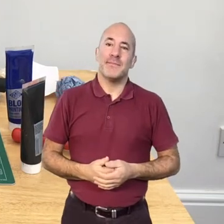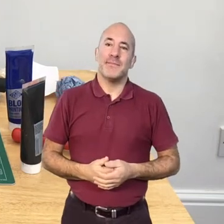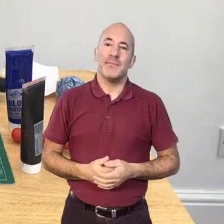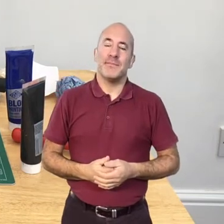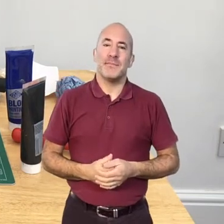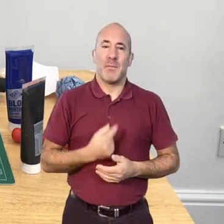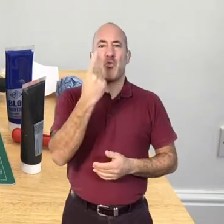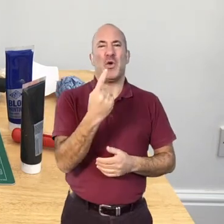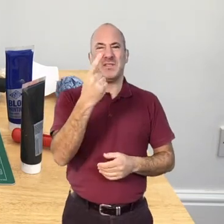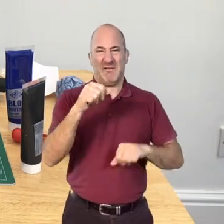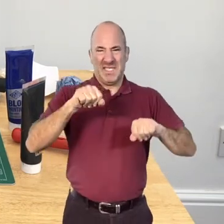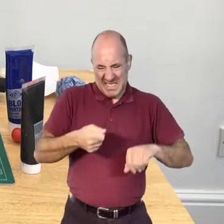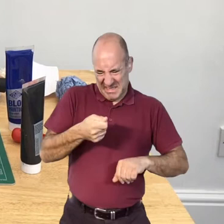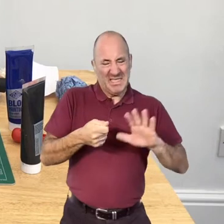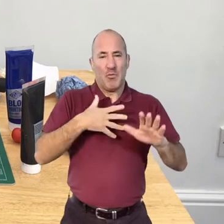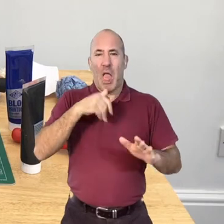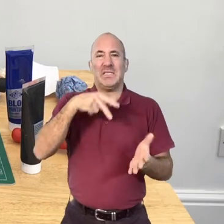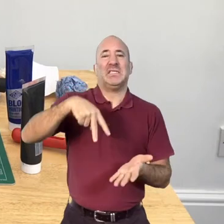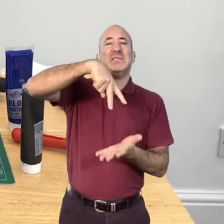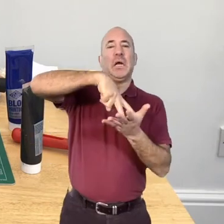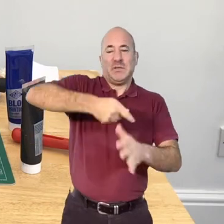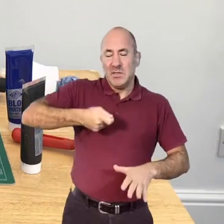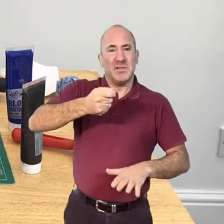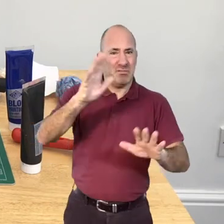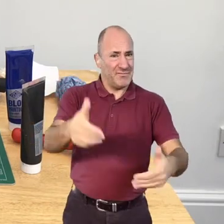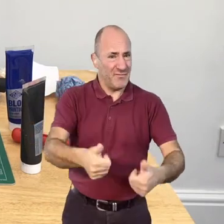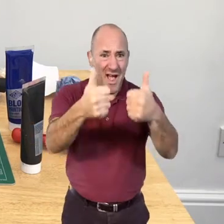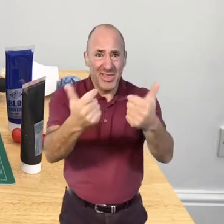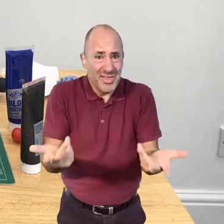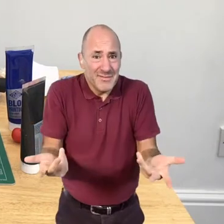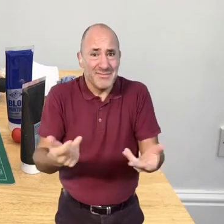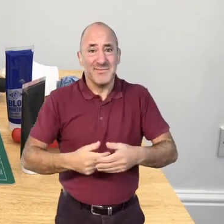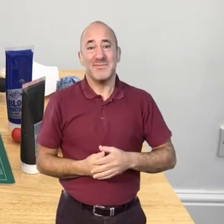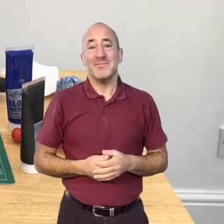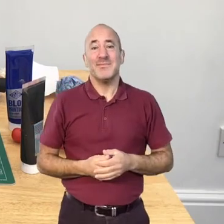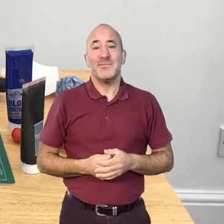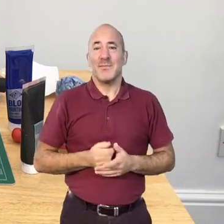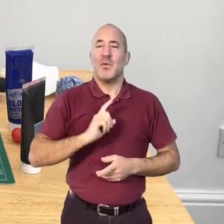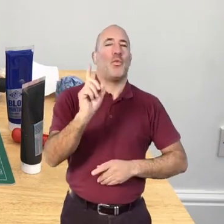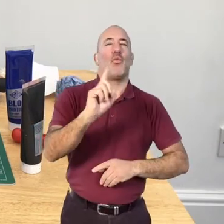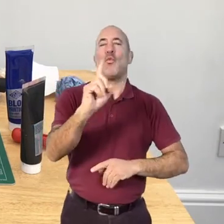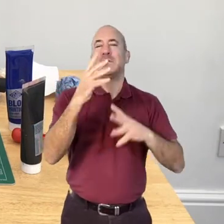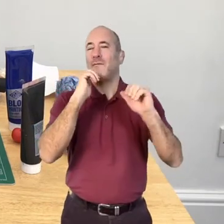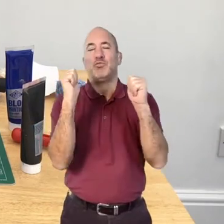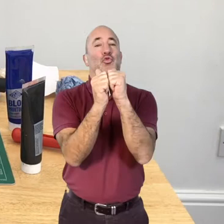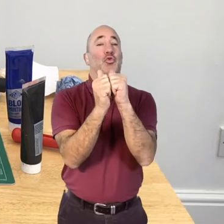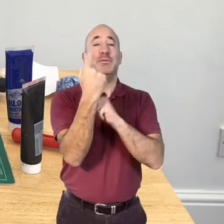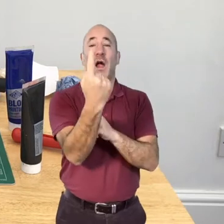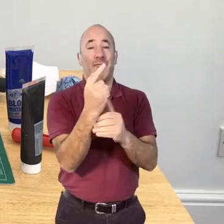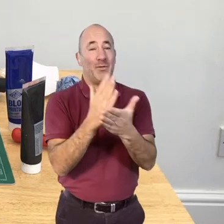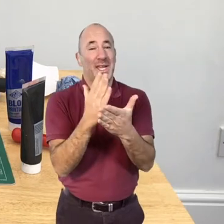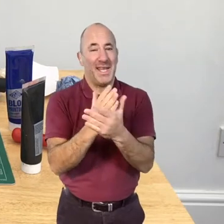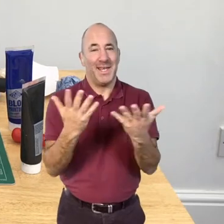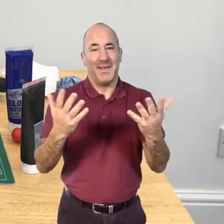If you find it easier to stand up and roll out your ink, that's fine as well. You just do it however